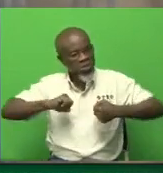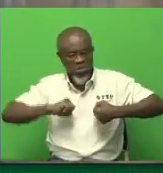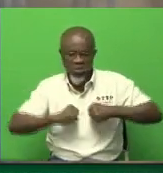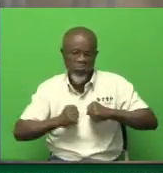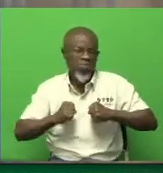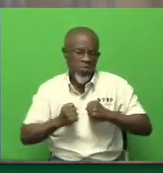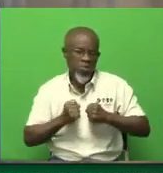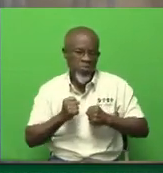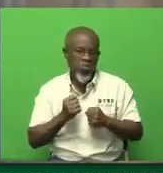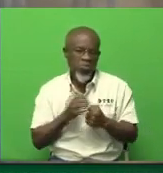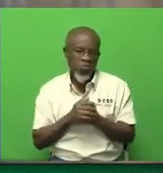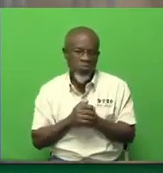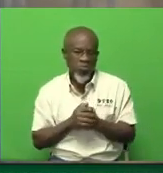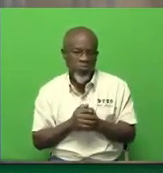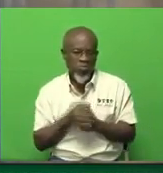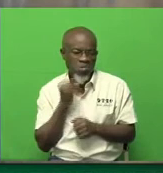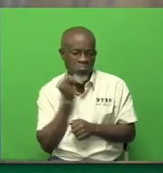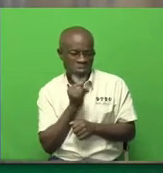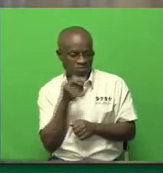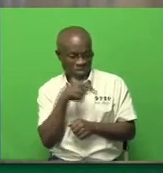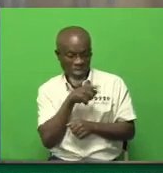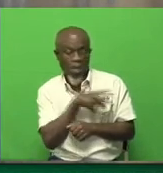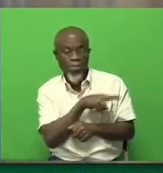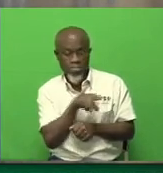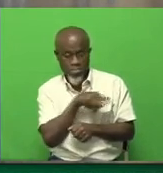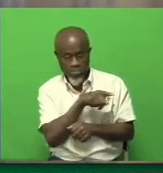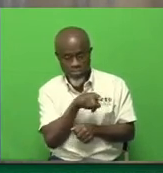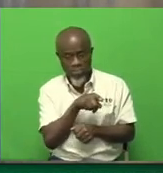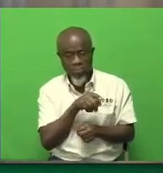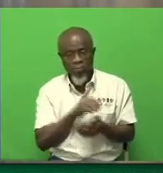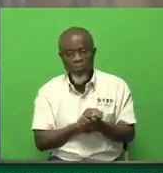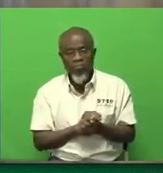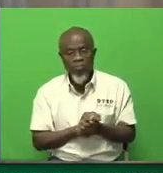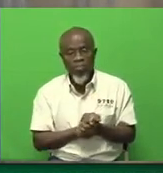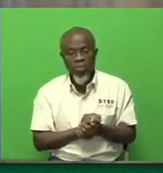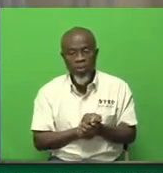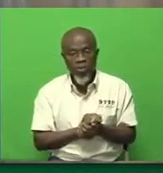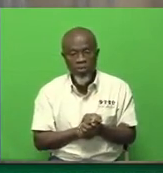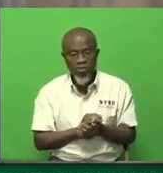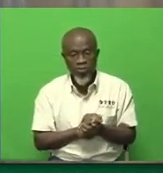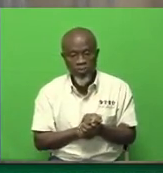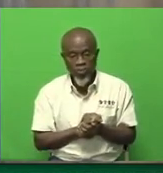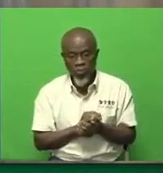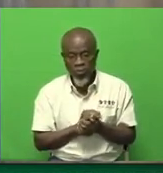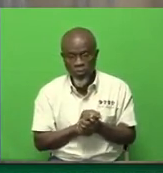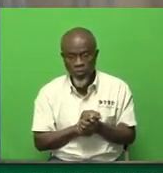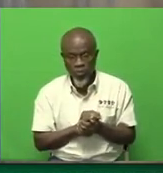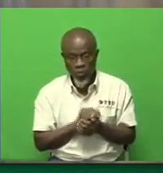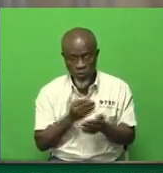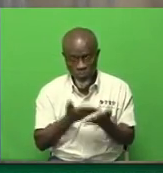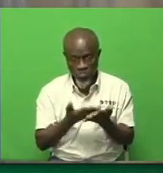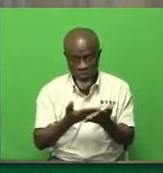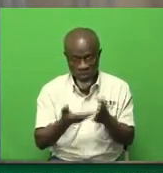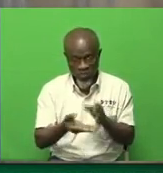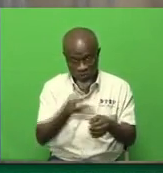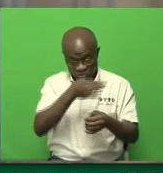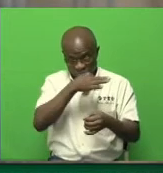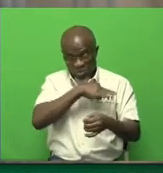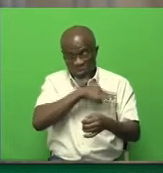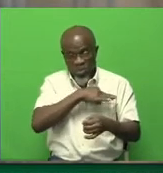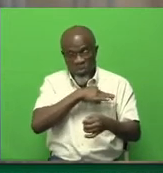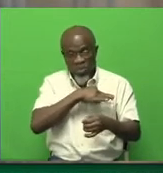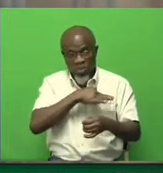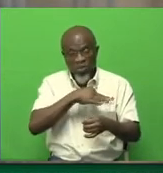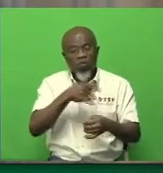fact the real renewable energy rebate is aimed at the larger commercial Farms not